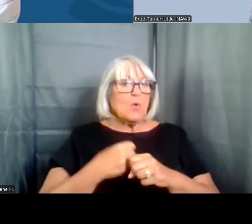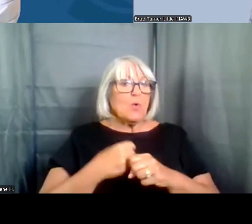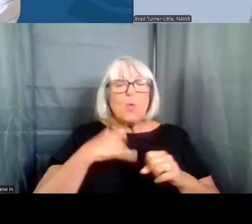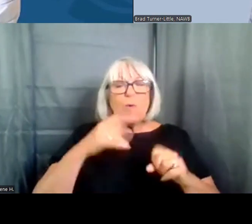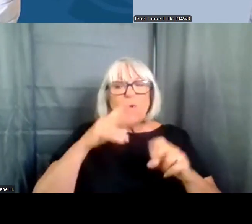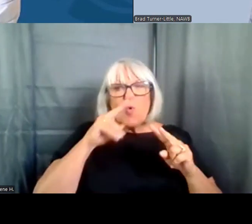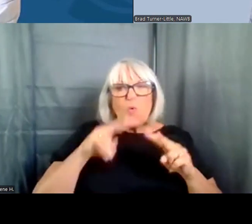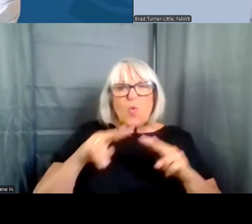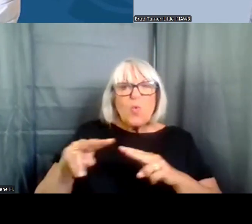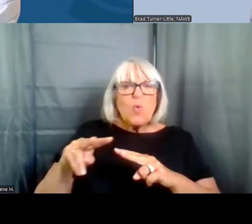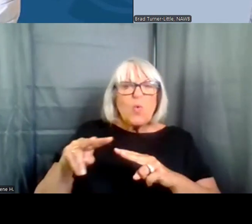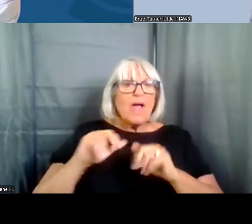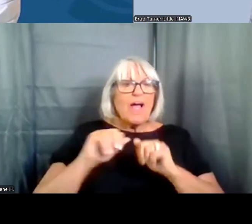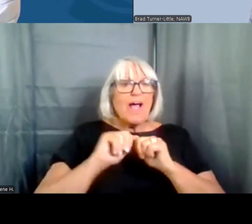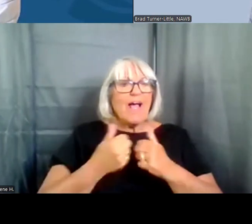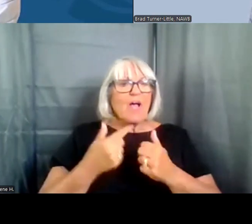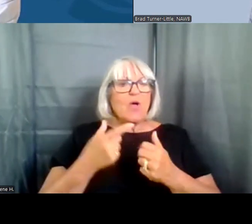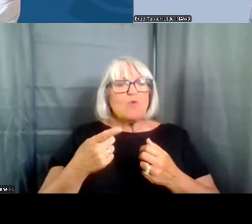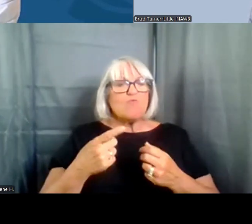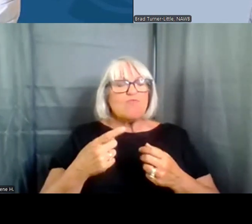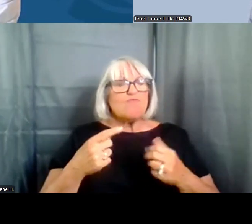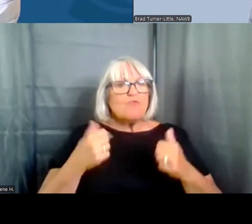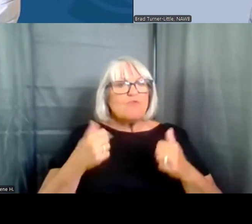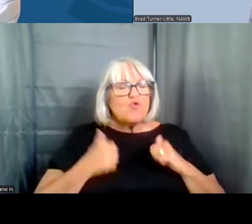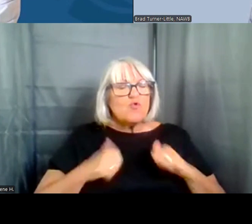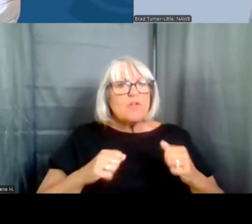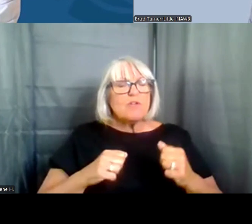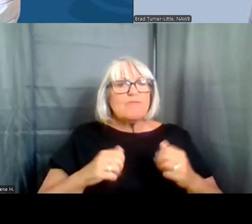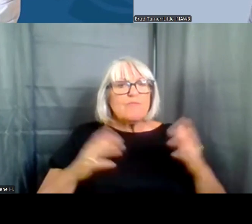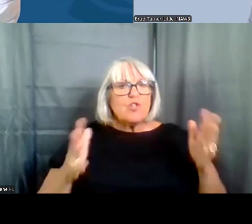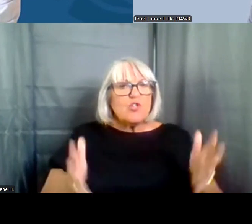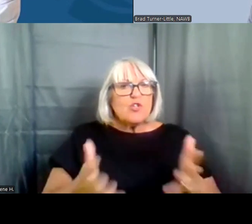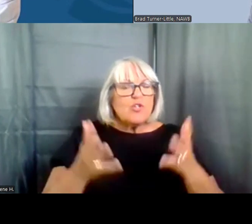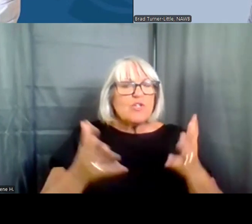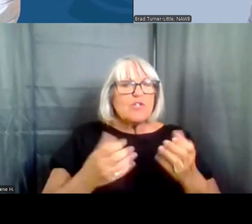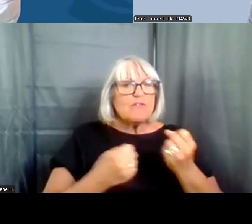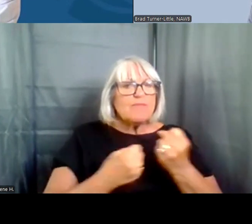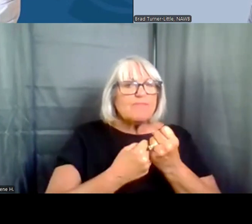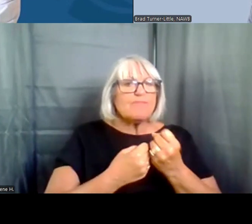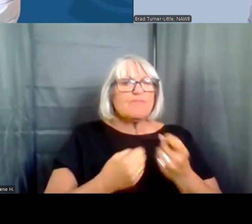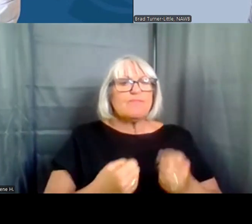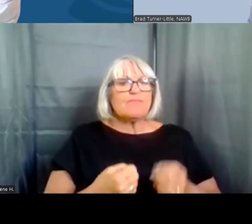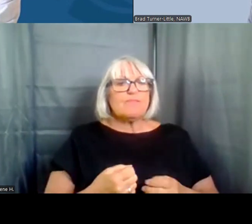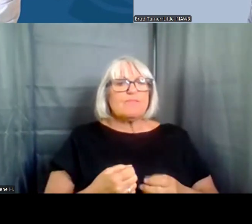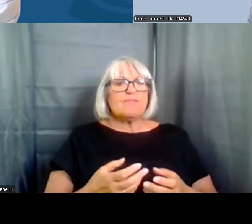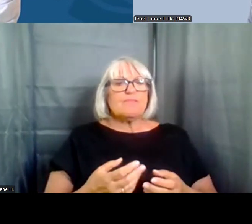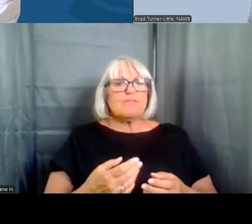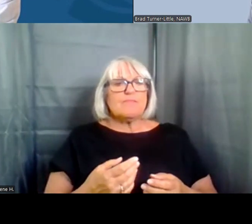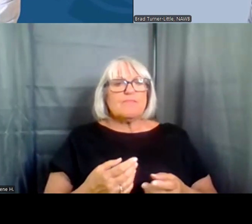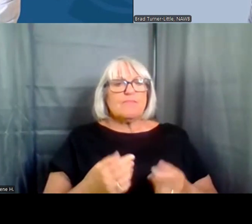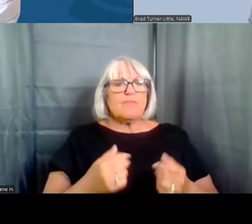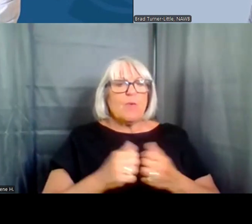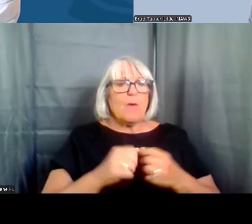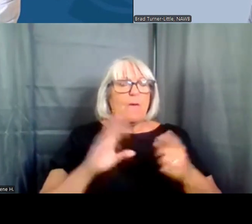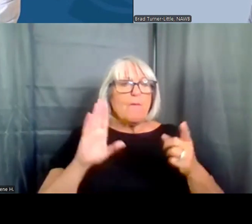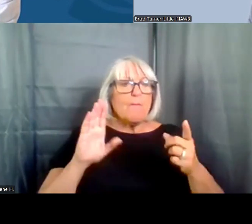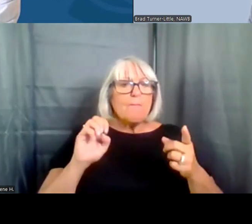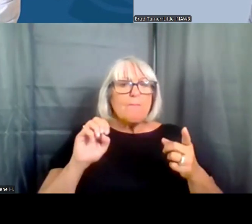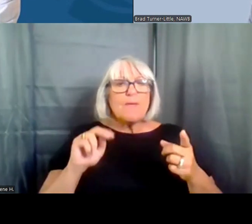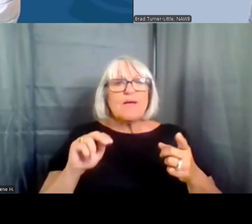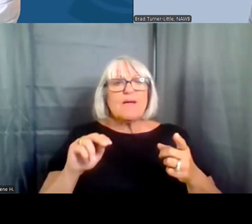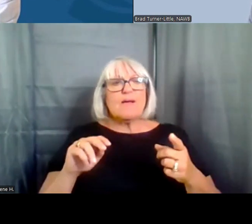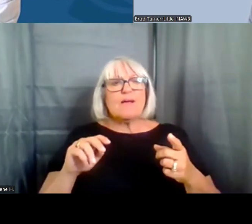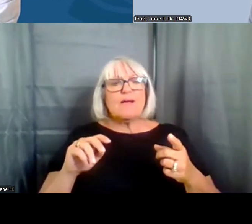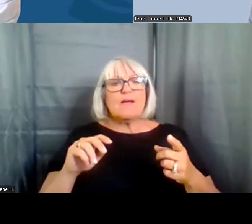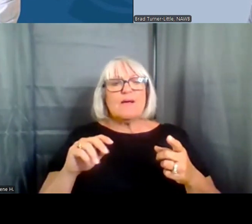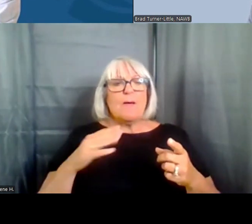I would strongly encourage you to do so. I think both Ben at NASWA and me and our colleagues here at